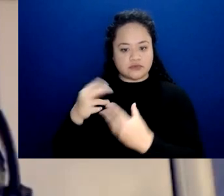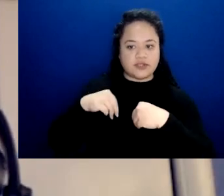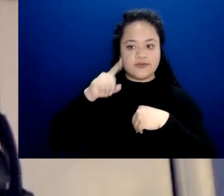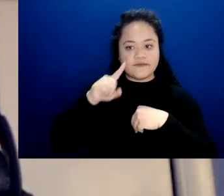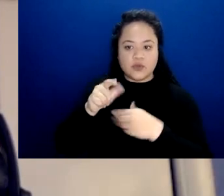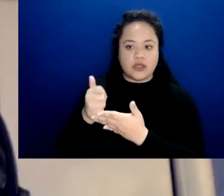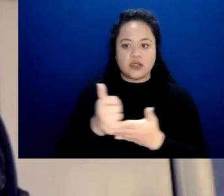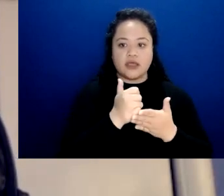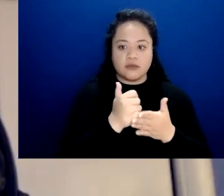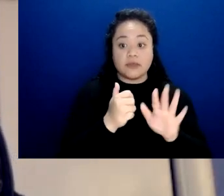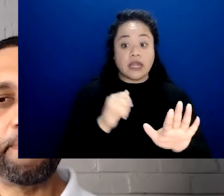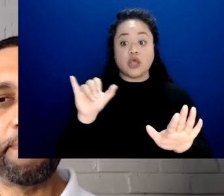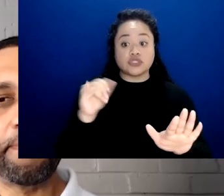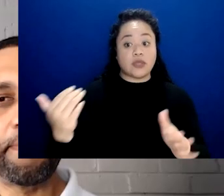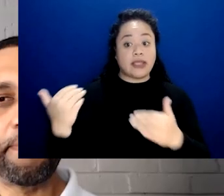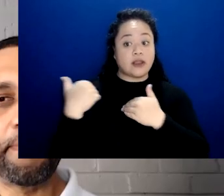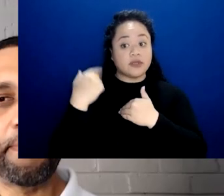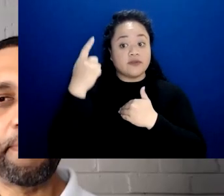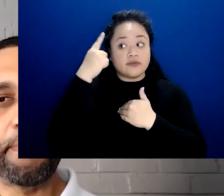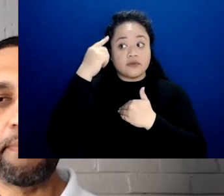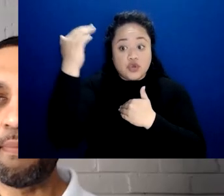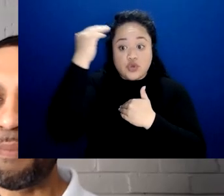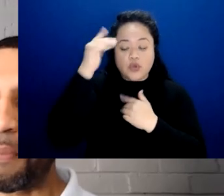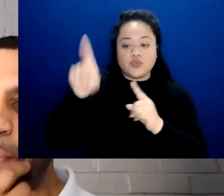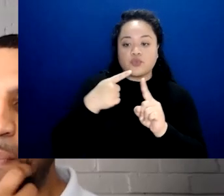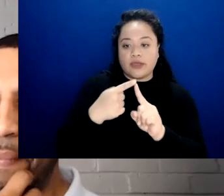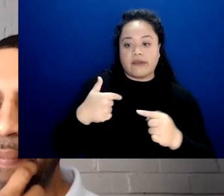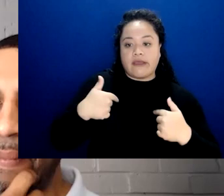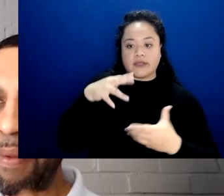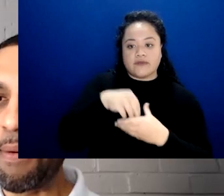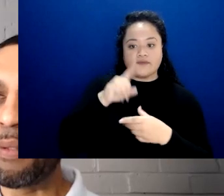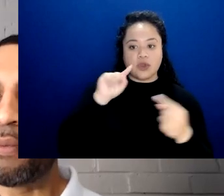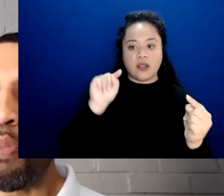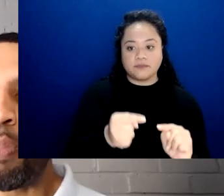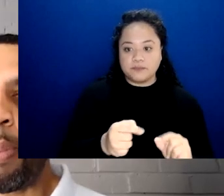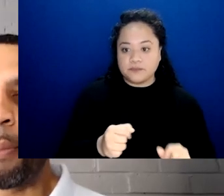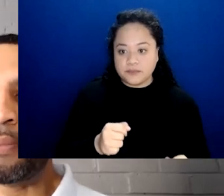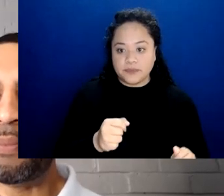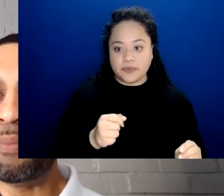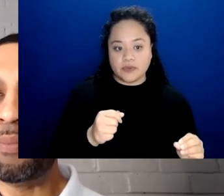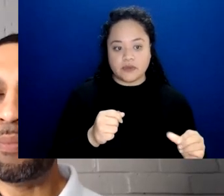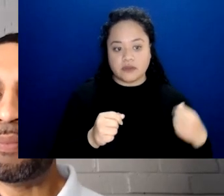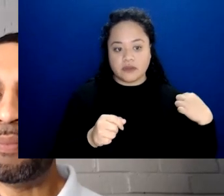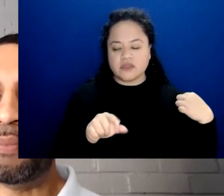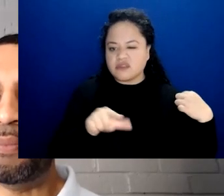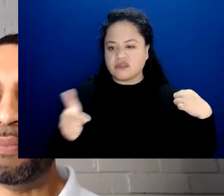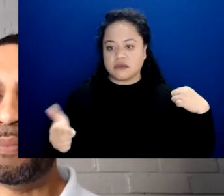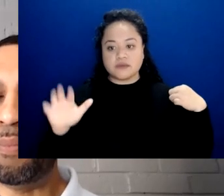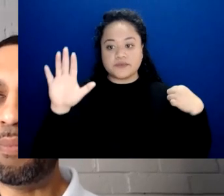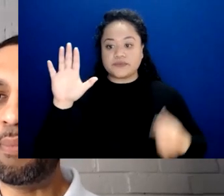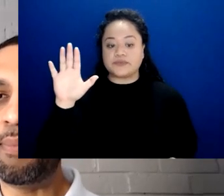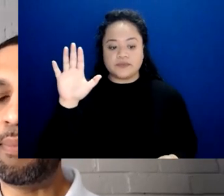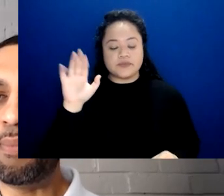in which we are complicit in harm? So some quick thoughts on that. I would lead with don't